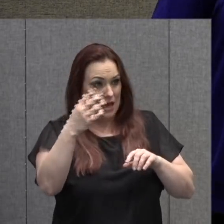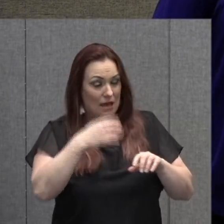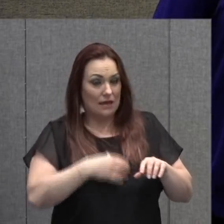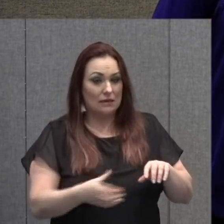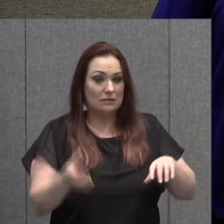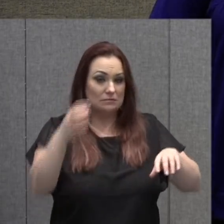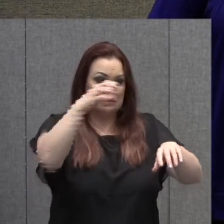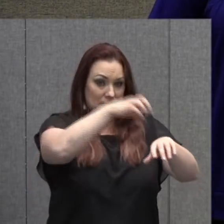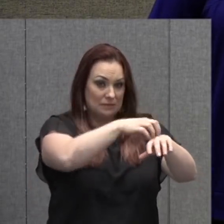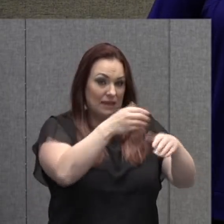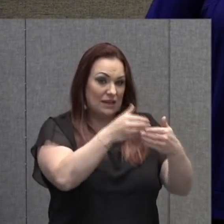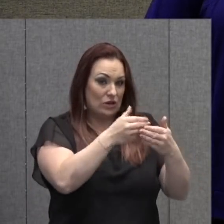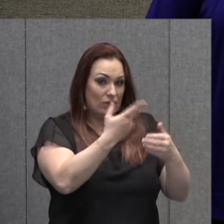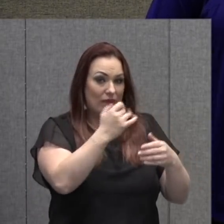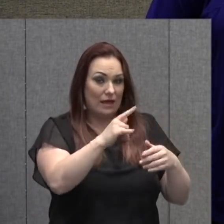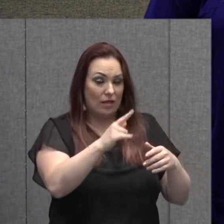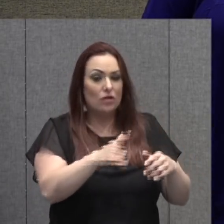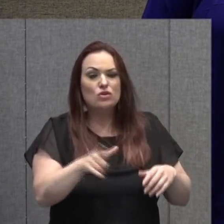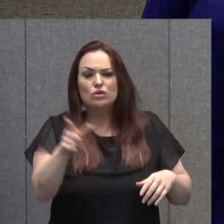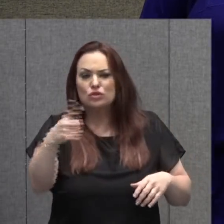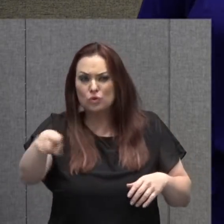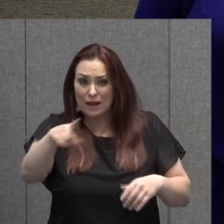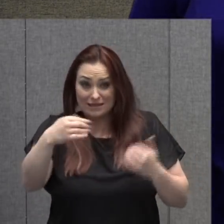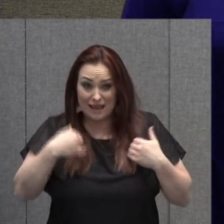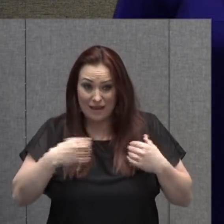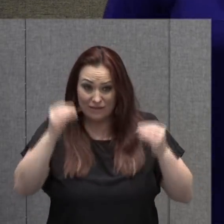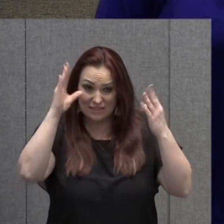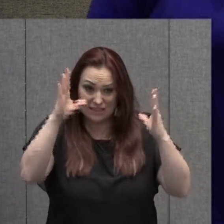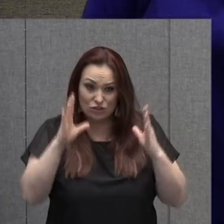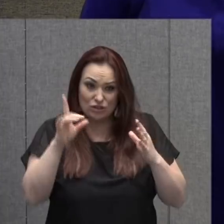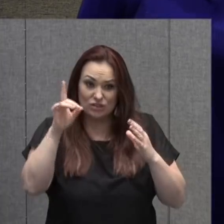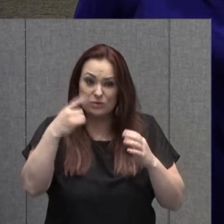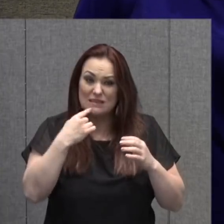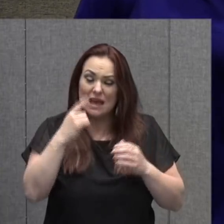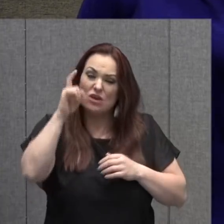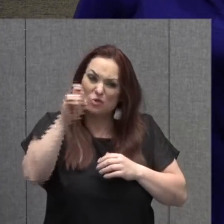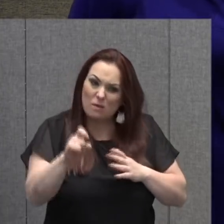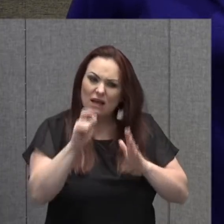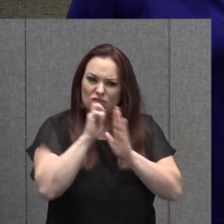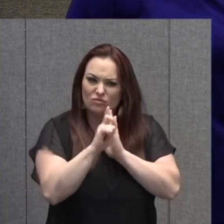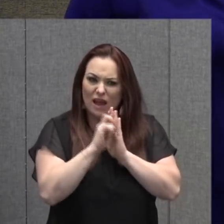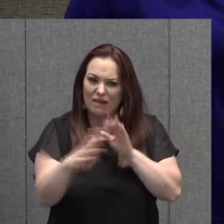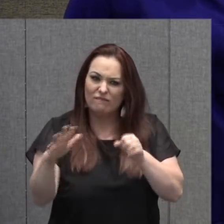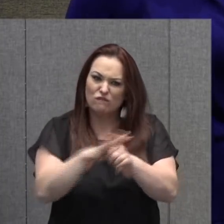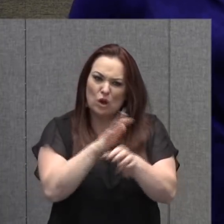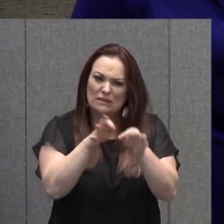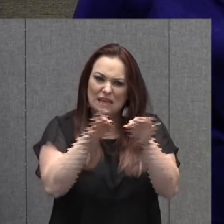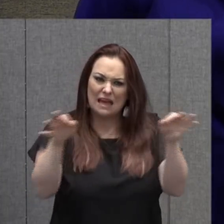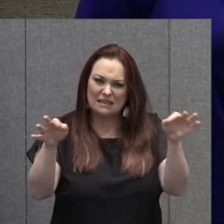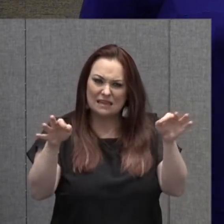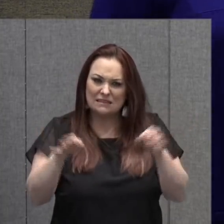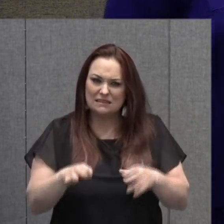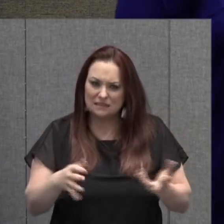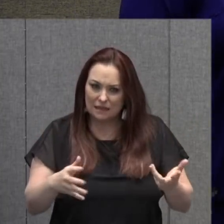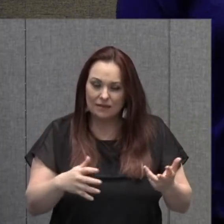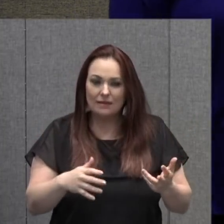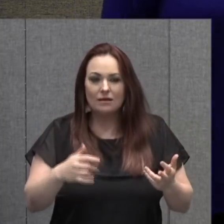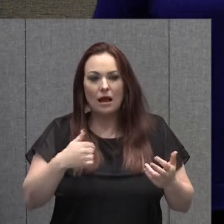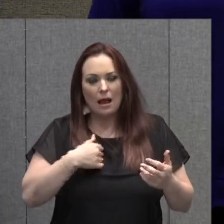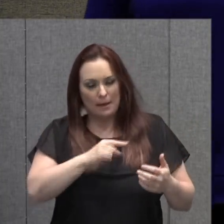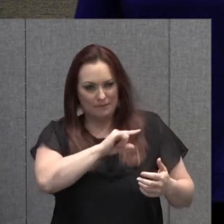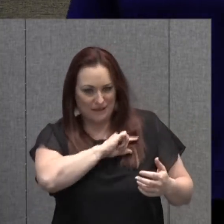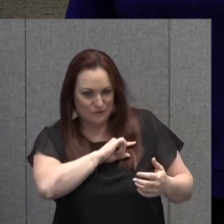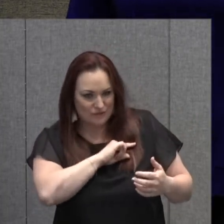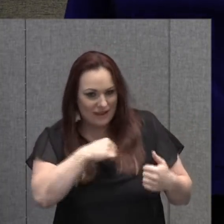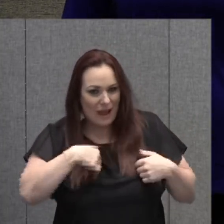raise my hand to you guys. I'm guilty of that. I can tell you my students right now are being like, yes, Ms. Gonzalez, you tell us that all the time. Except